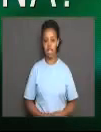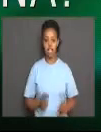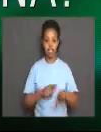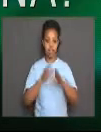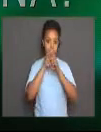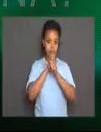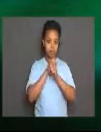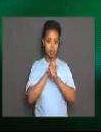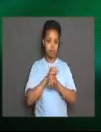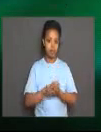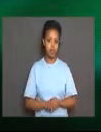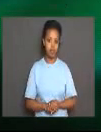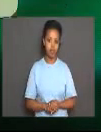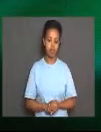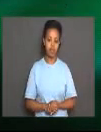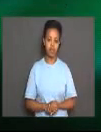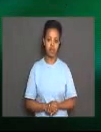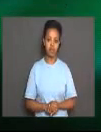Time's up.